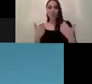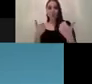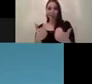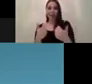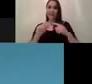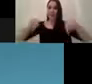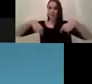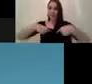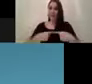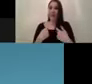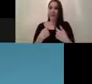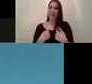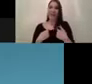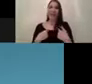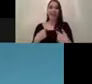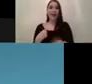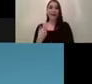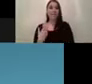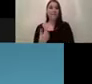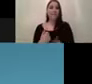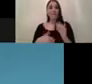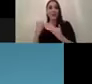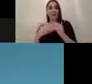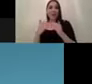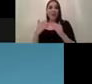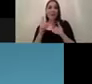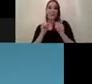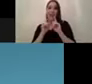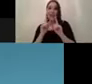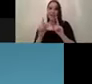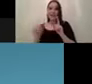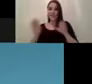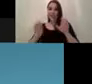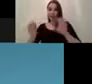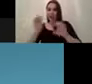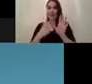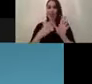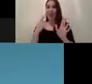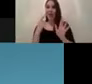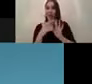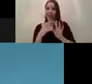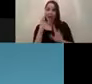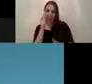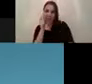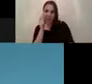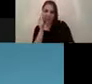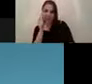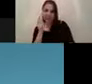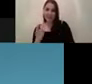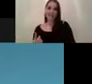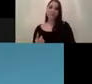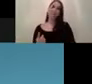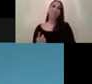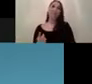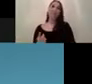as a past, I have basically built up data science and AI capabilities at Carmick before, and